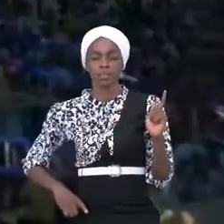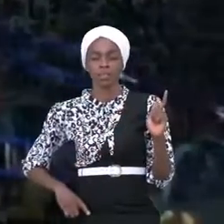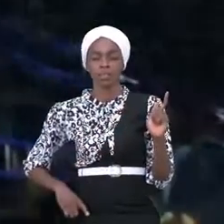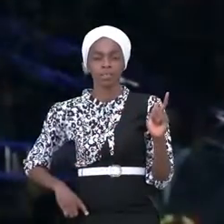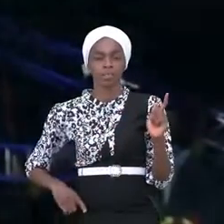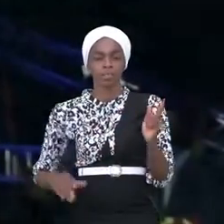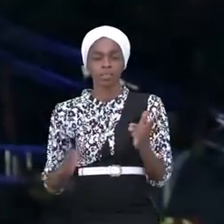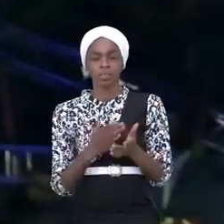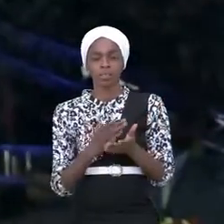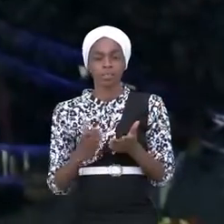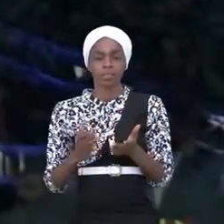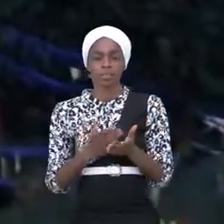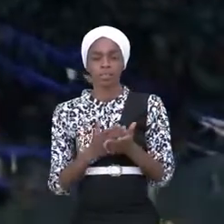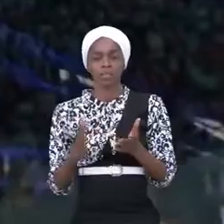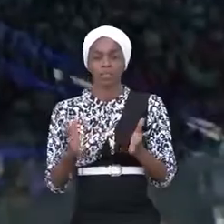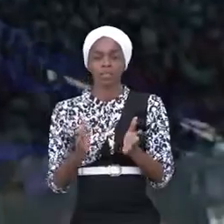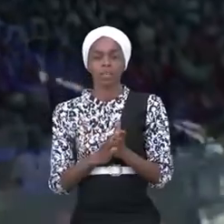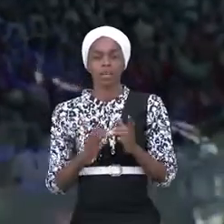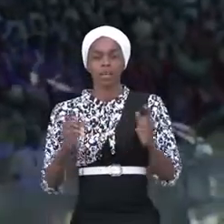Sing alle, alle,